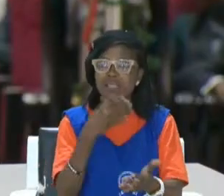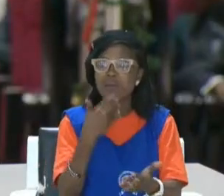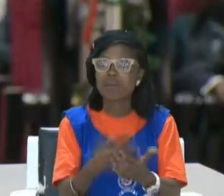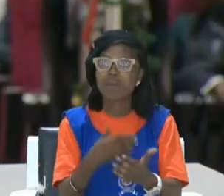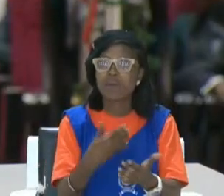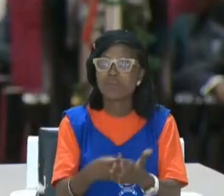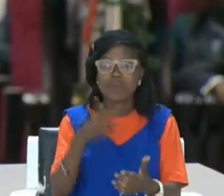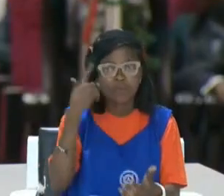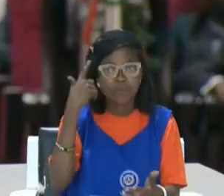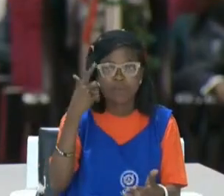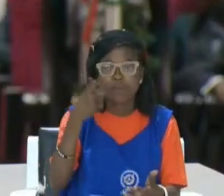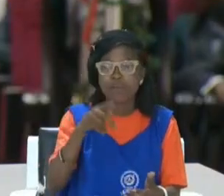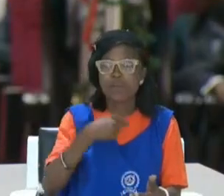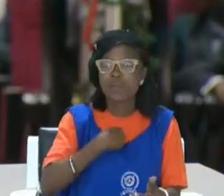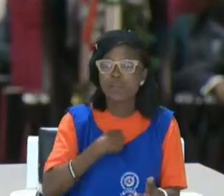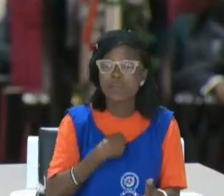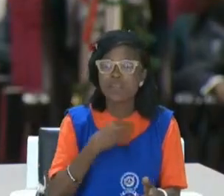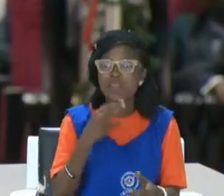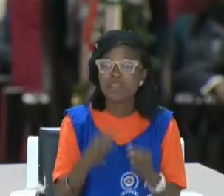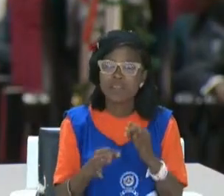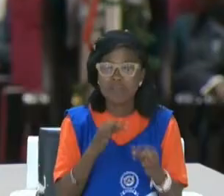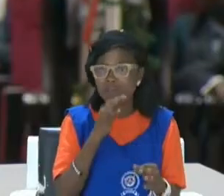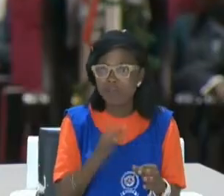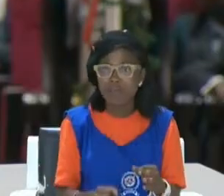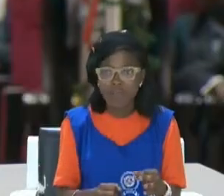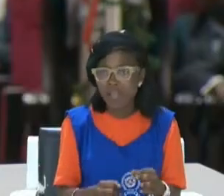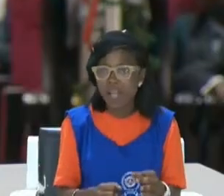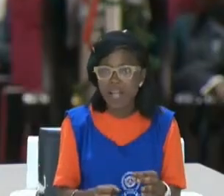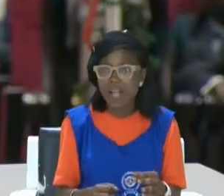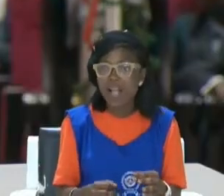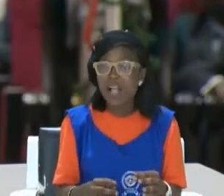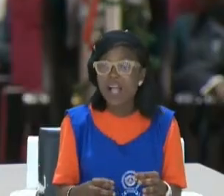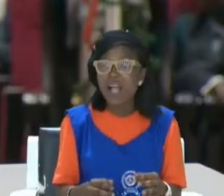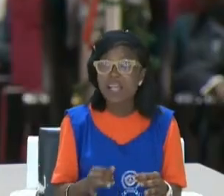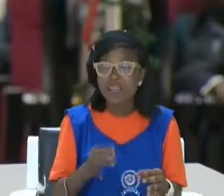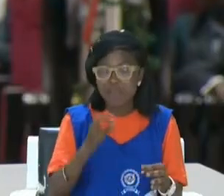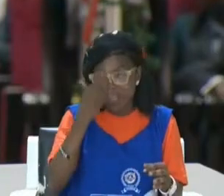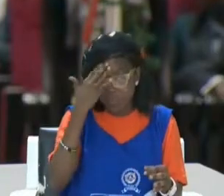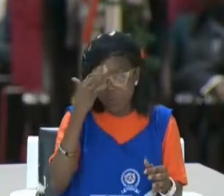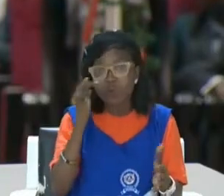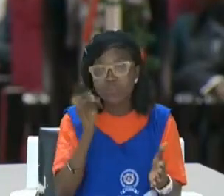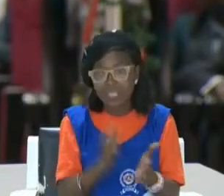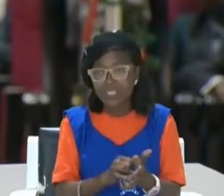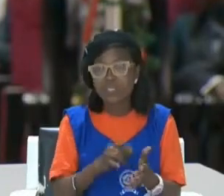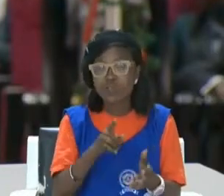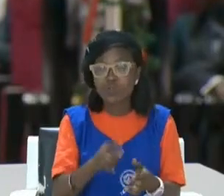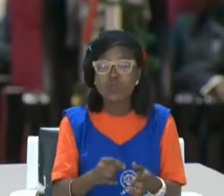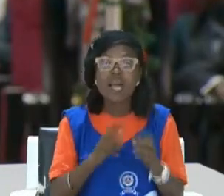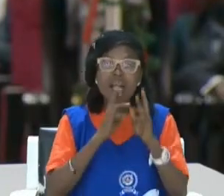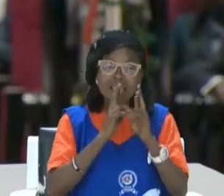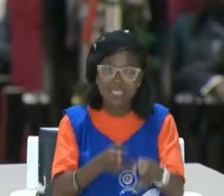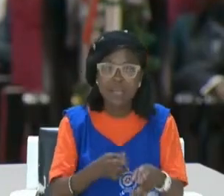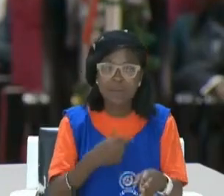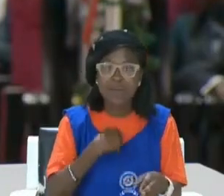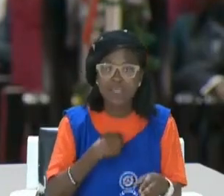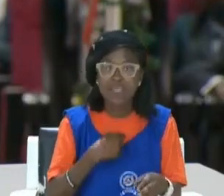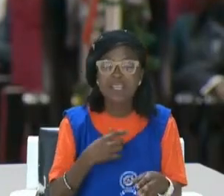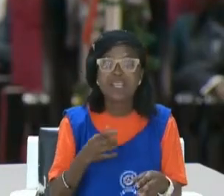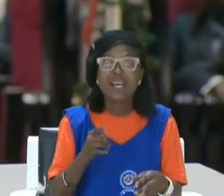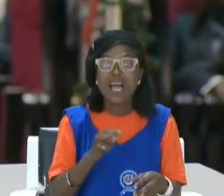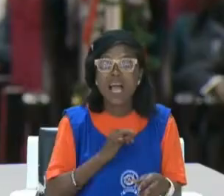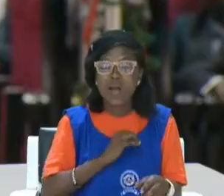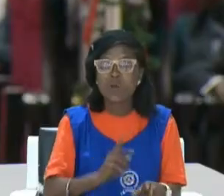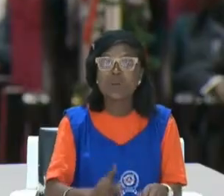if I know you will answer me this quickly, I would have asked for 100. And he provided another